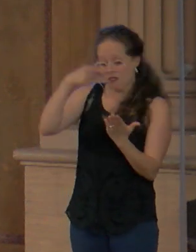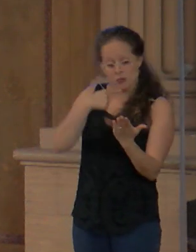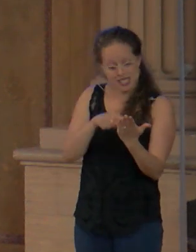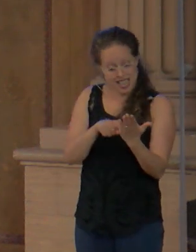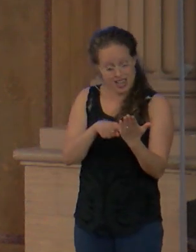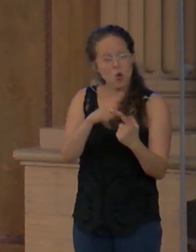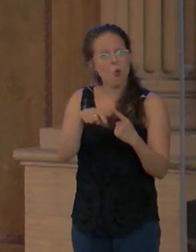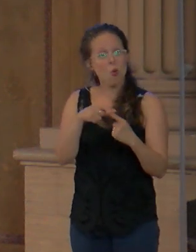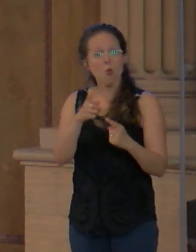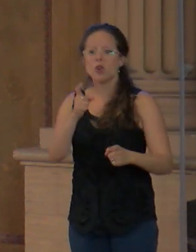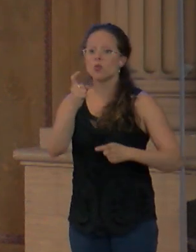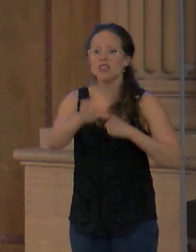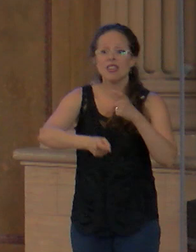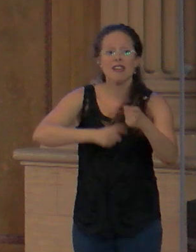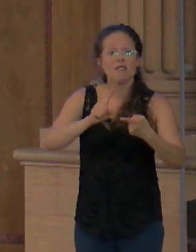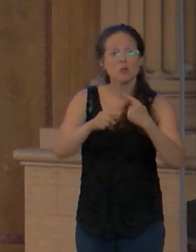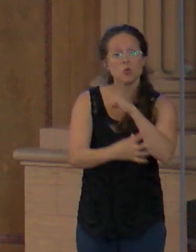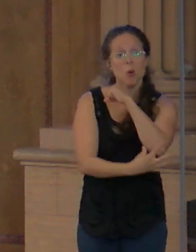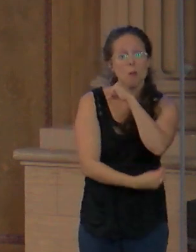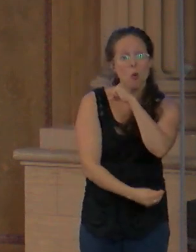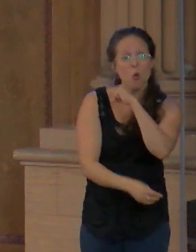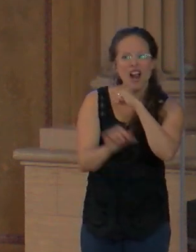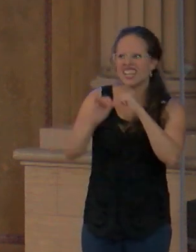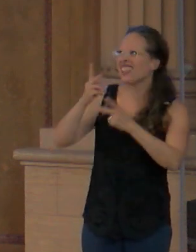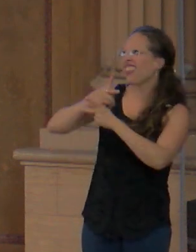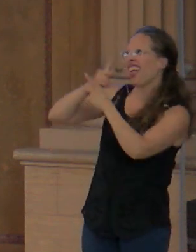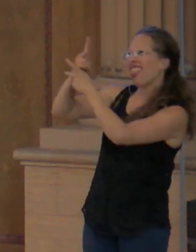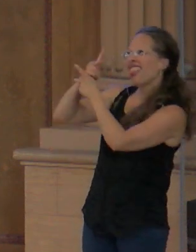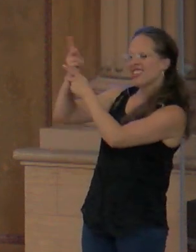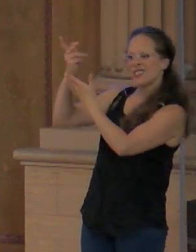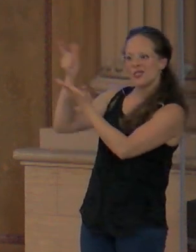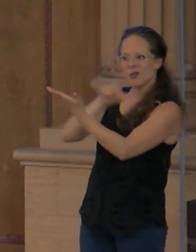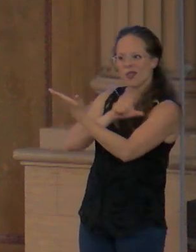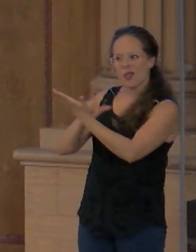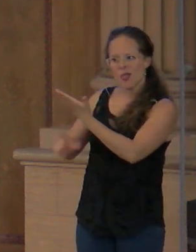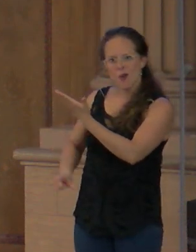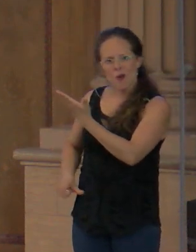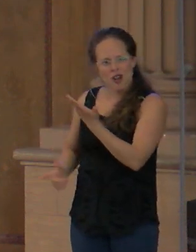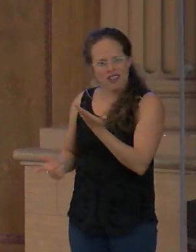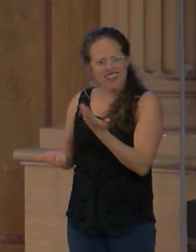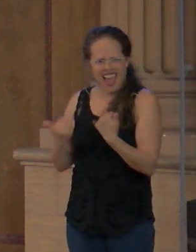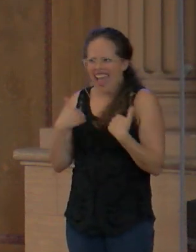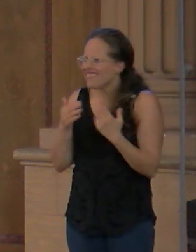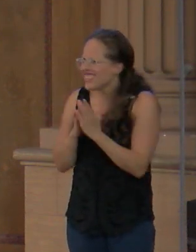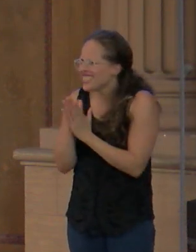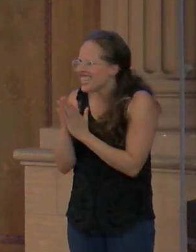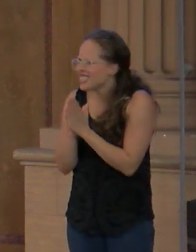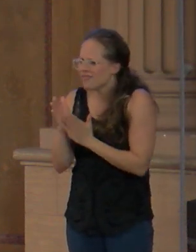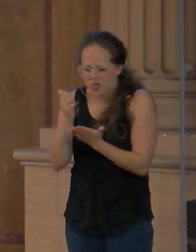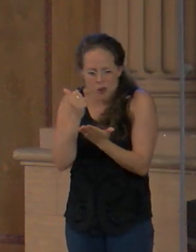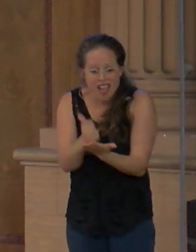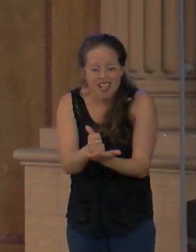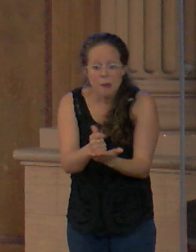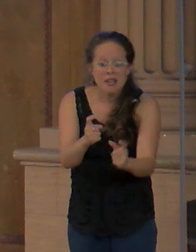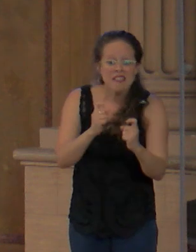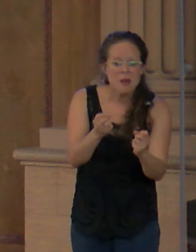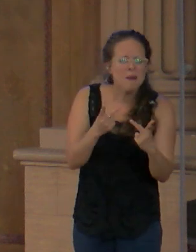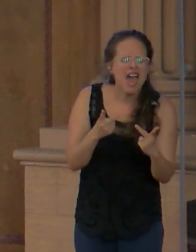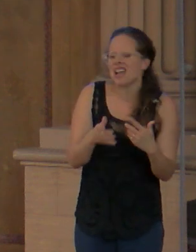Lord. If you fear the Lord, then there is incentive to help those who can't help themselves, even if they can't give anything back.